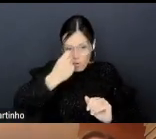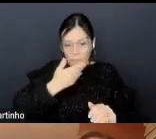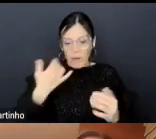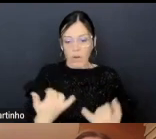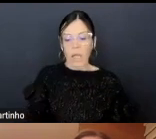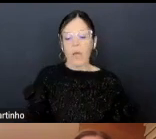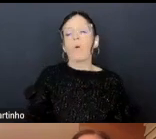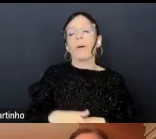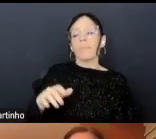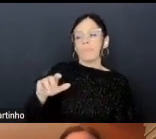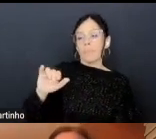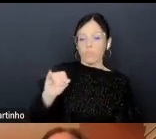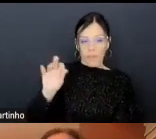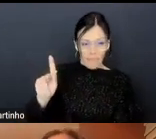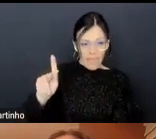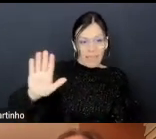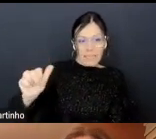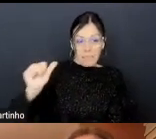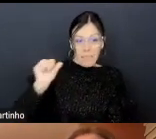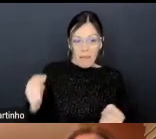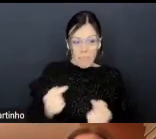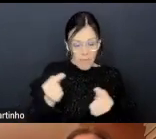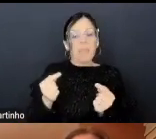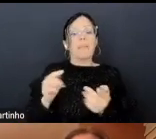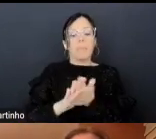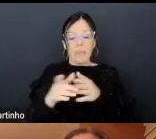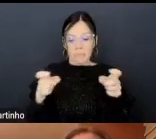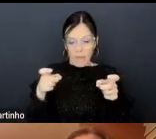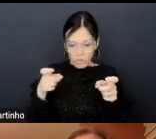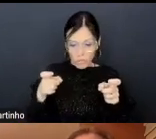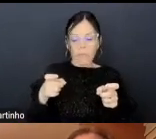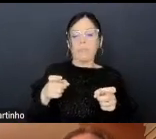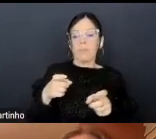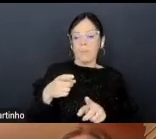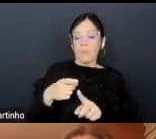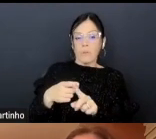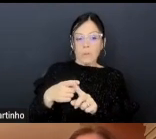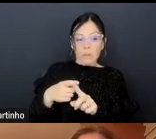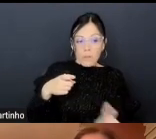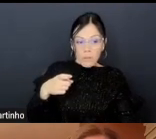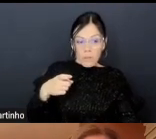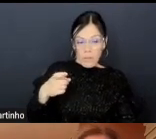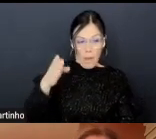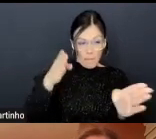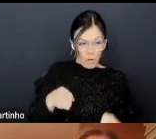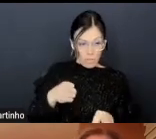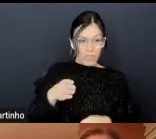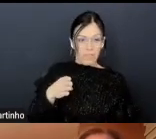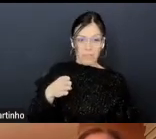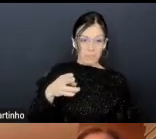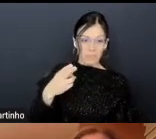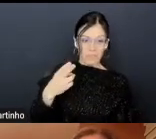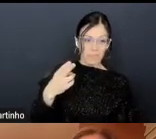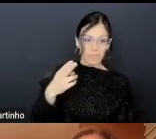kennedy's back pain eventually became managed through the effort of a posture guru hans krauss whom